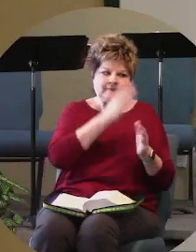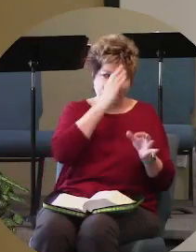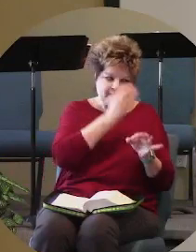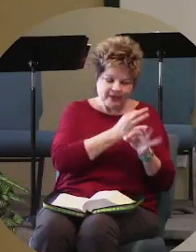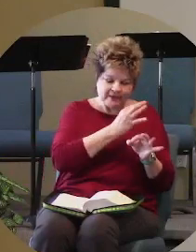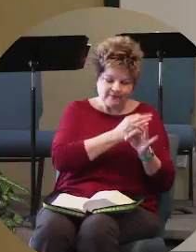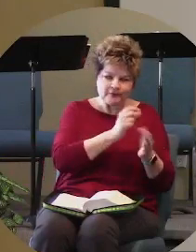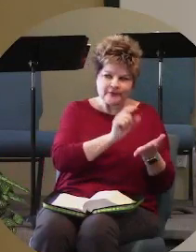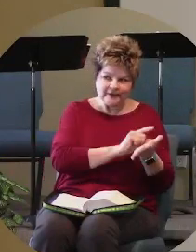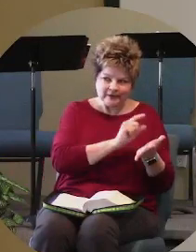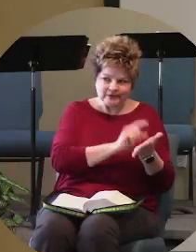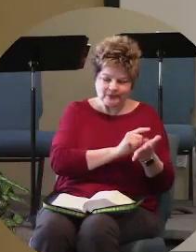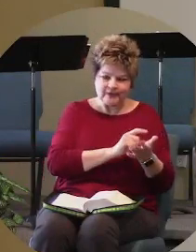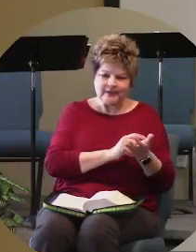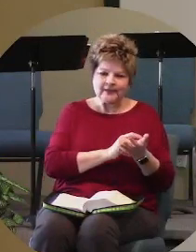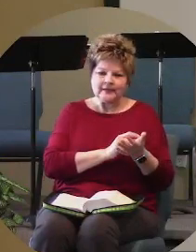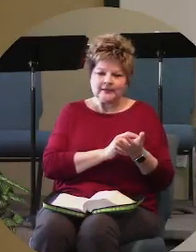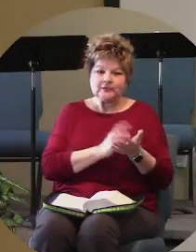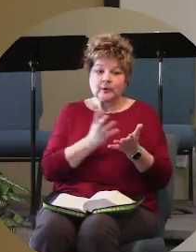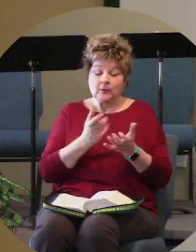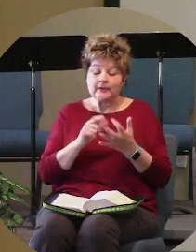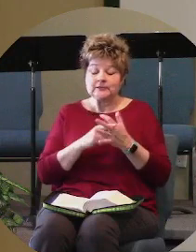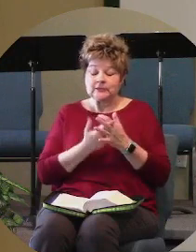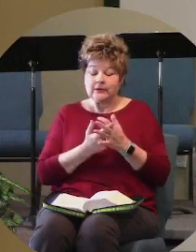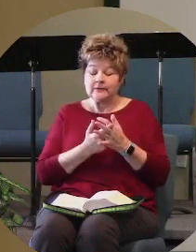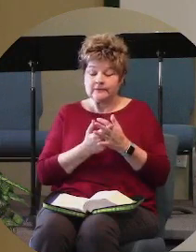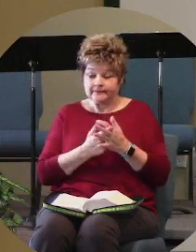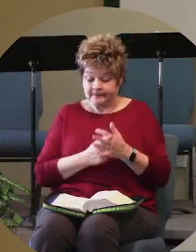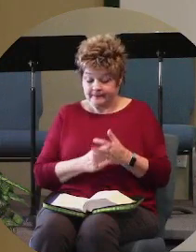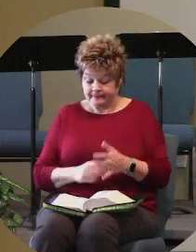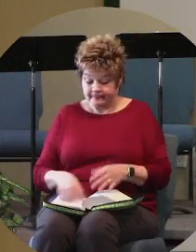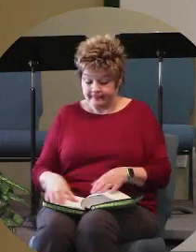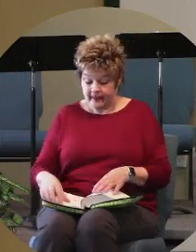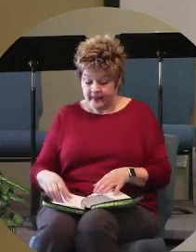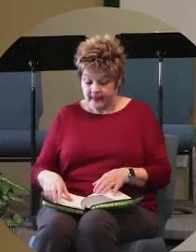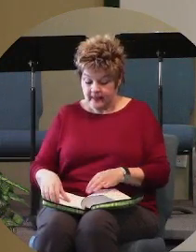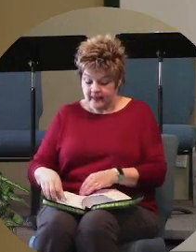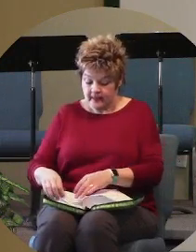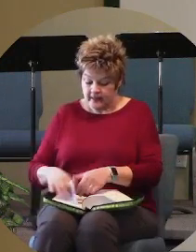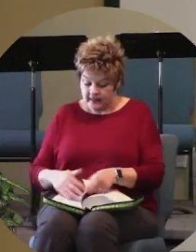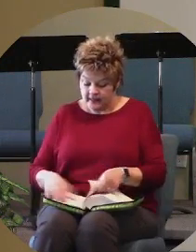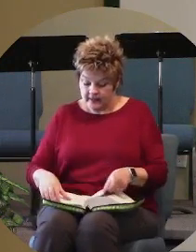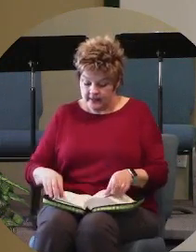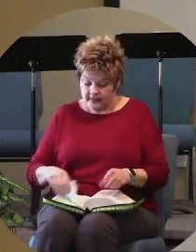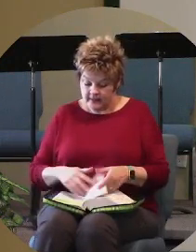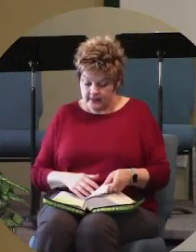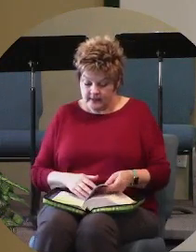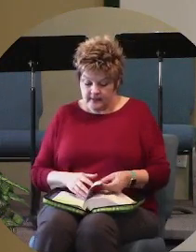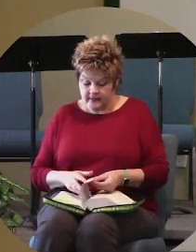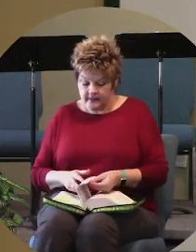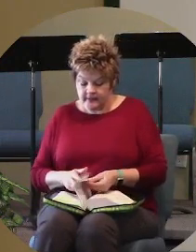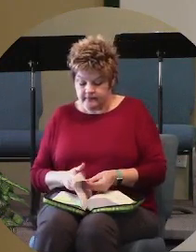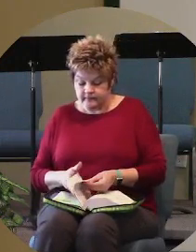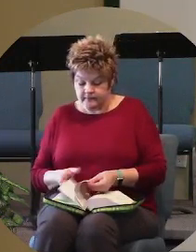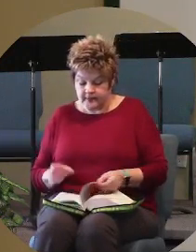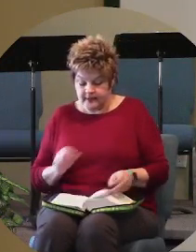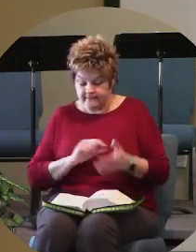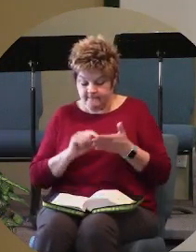gospel. Now I want to pick up in verse 11 this morning,